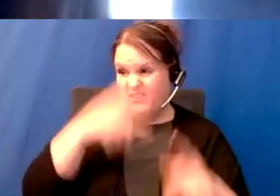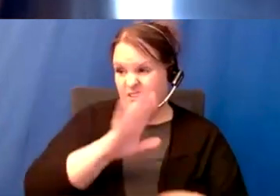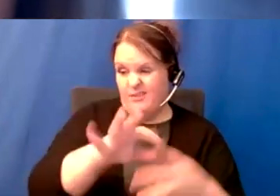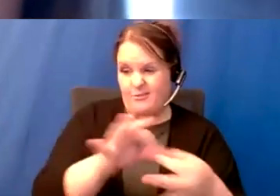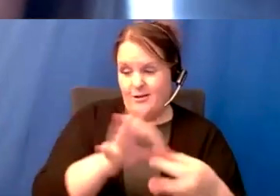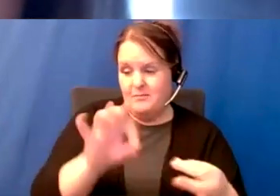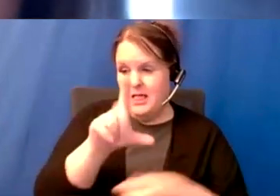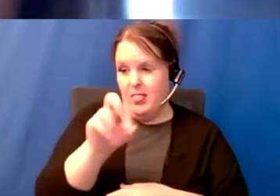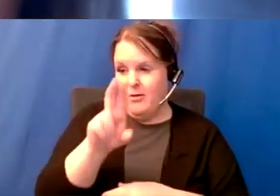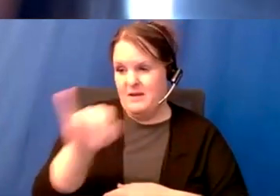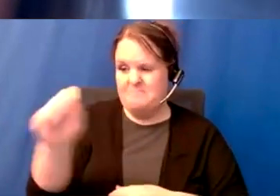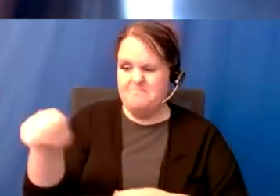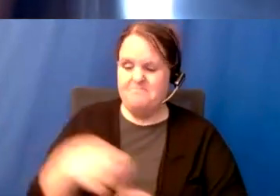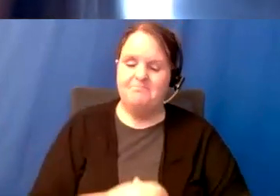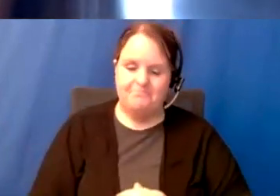Lori.